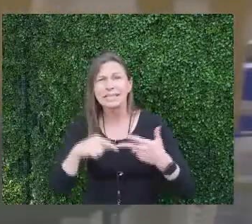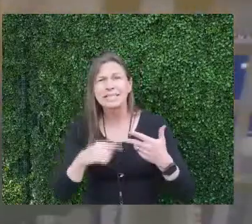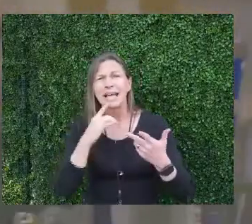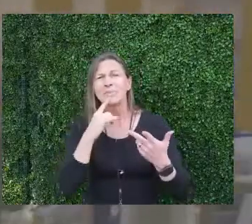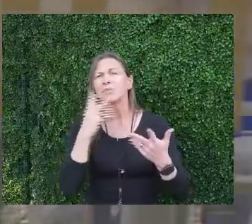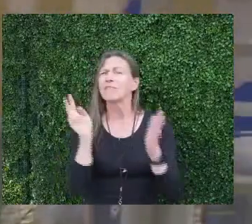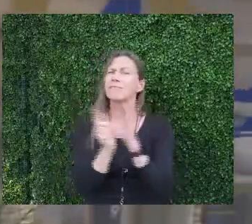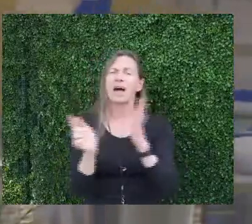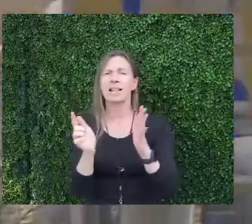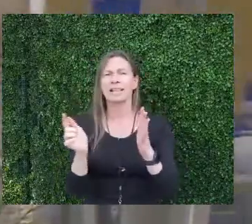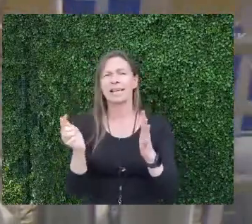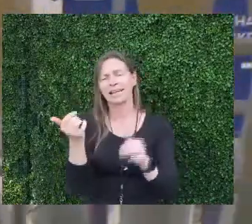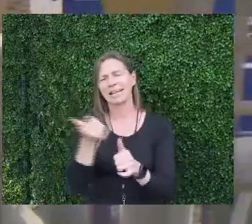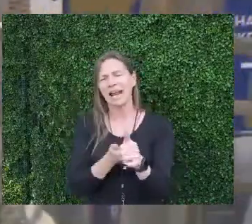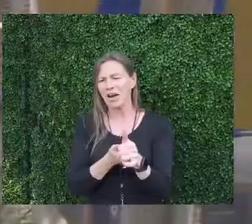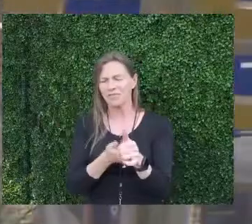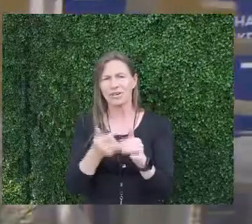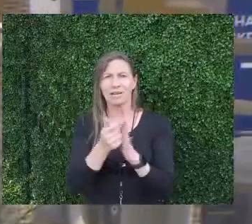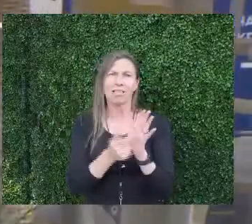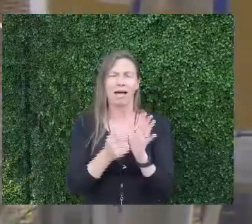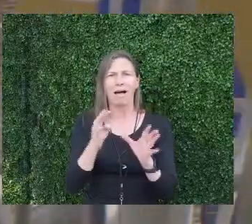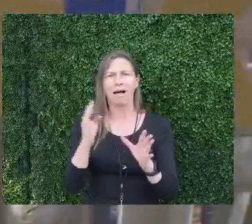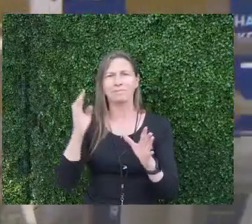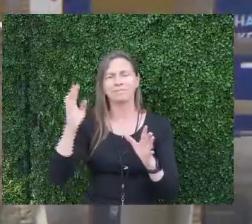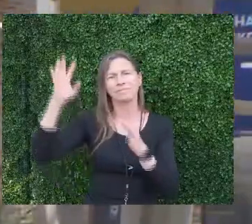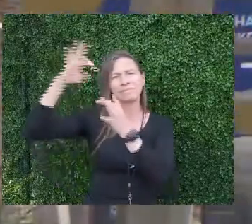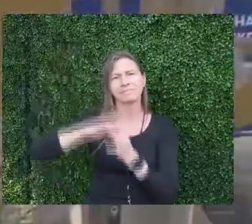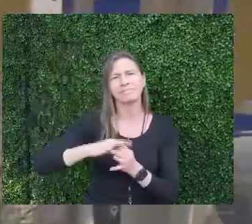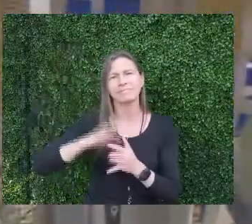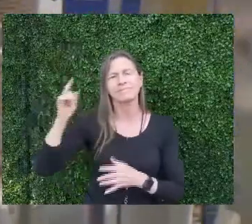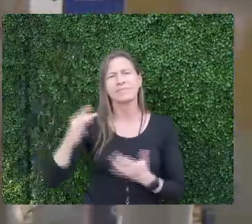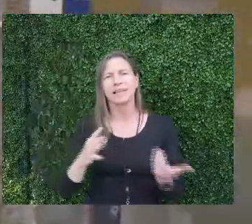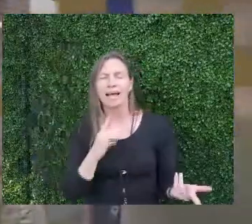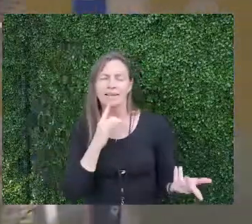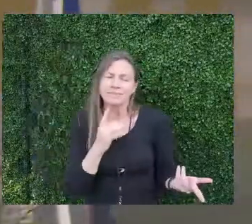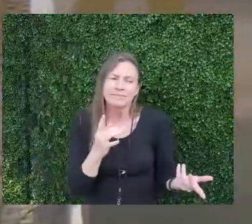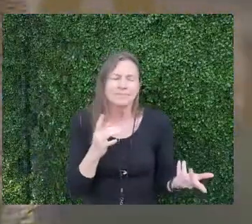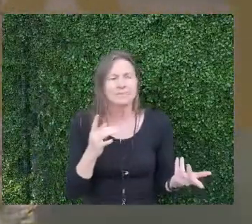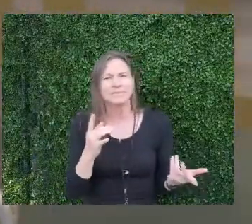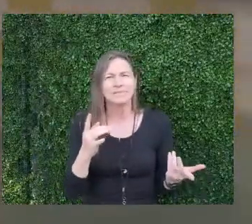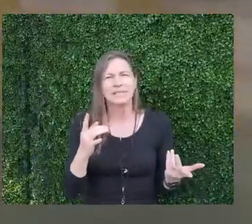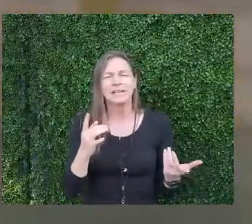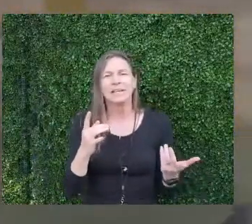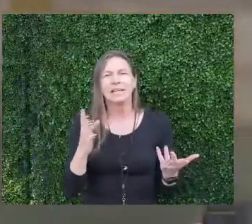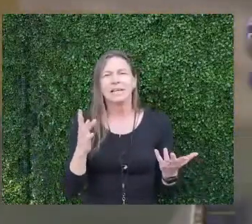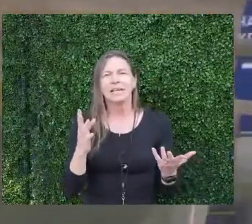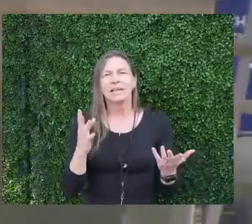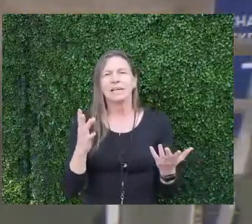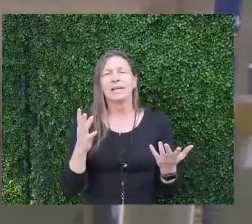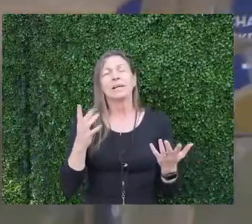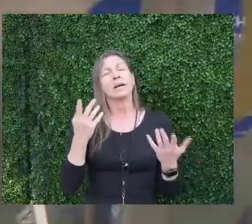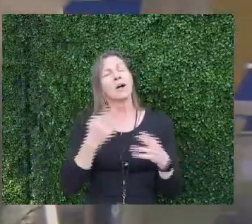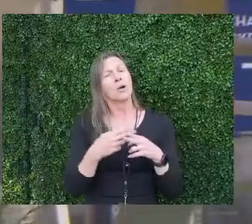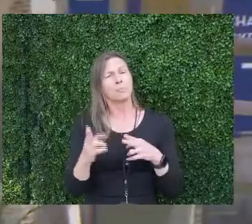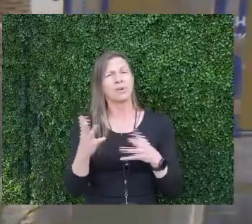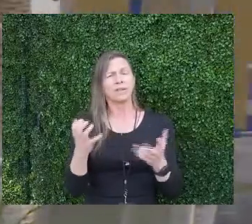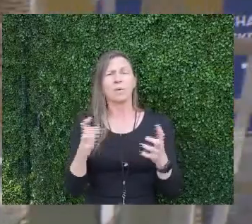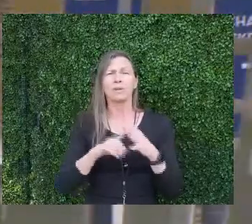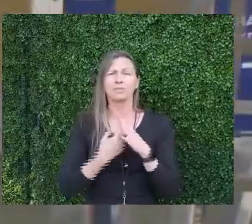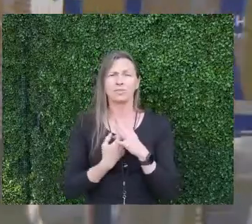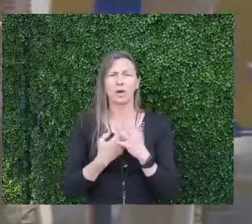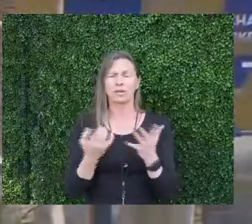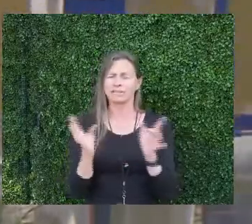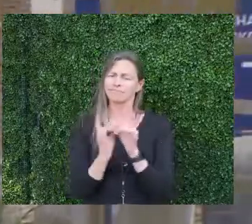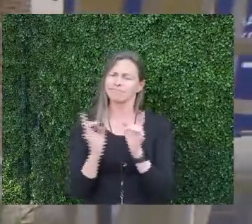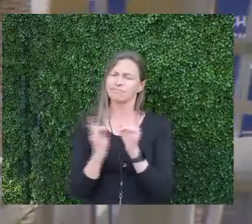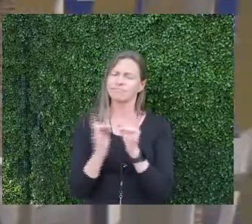as you did, and I suspect that's the case. Very briefly, I just want to start with the words of our editorial headline from a